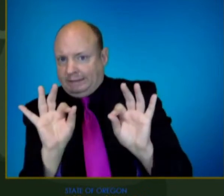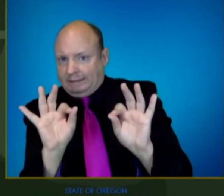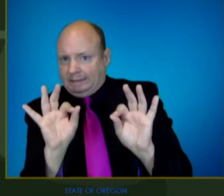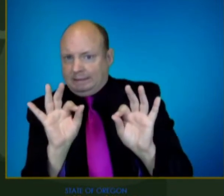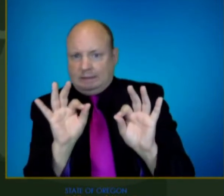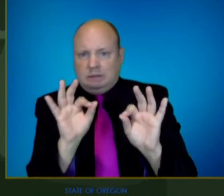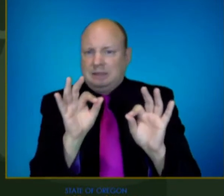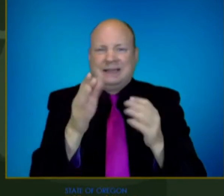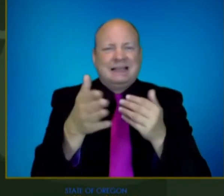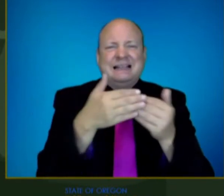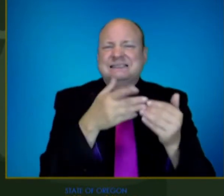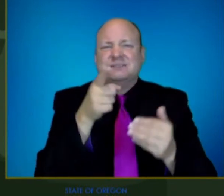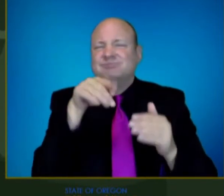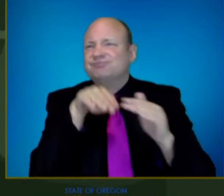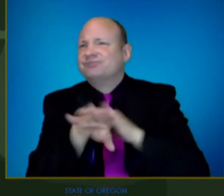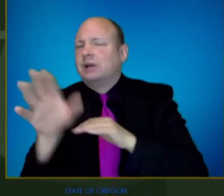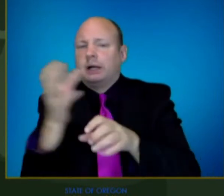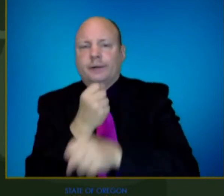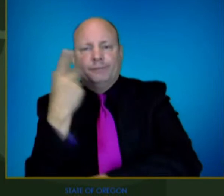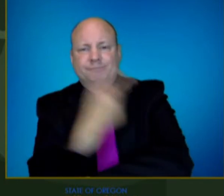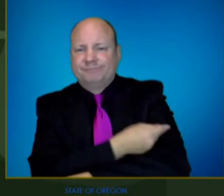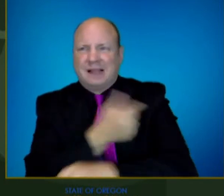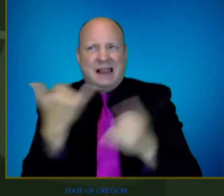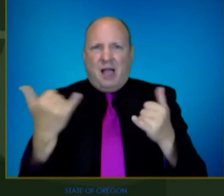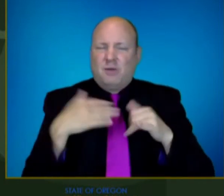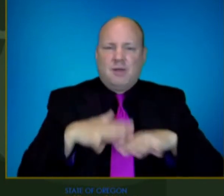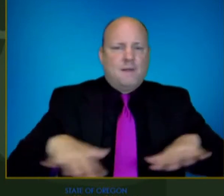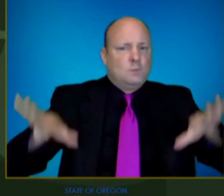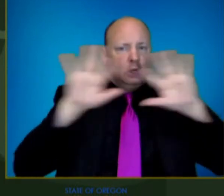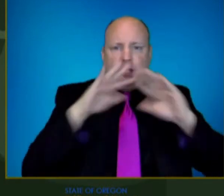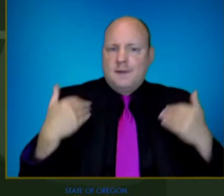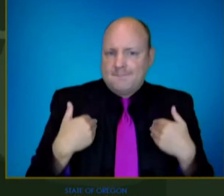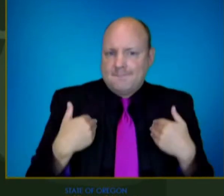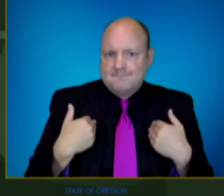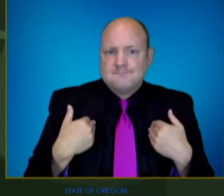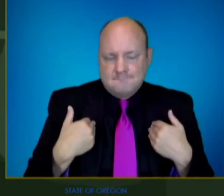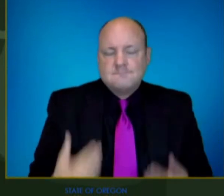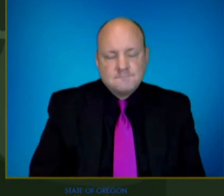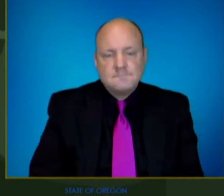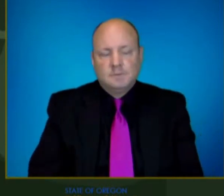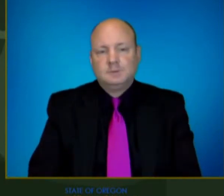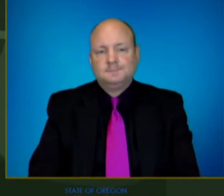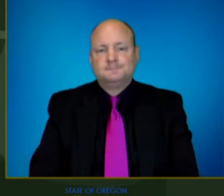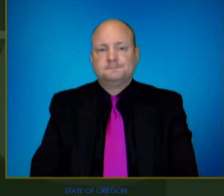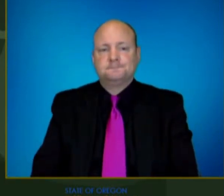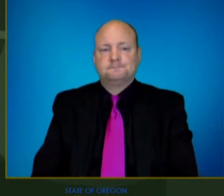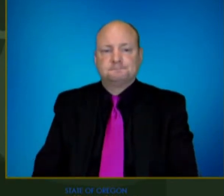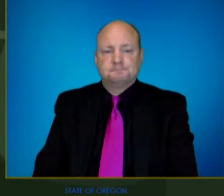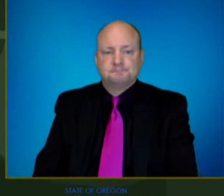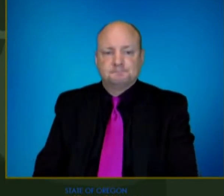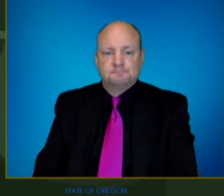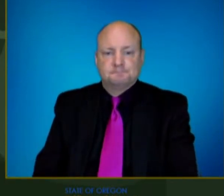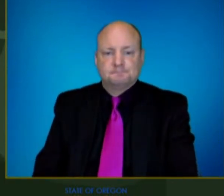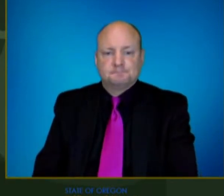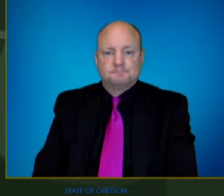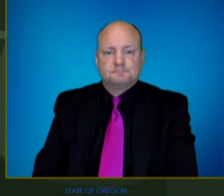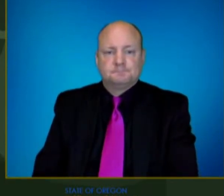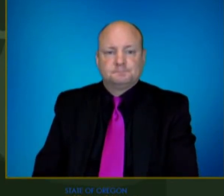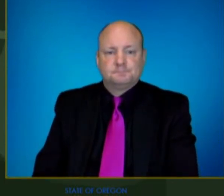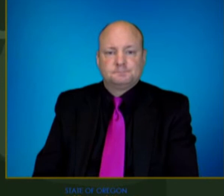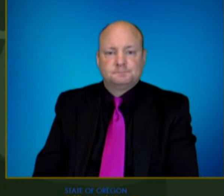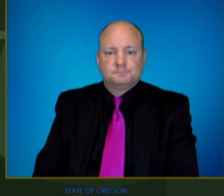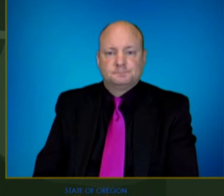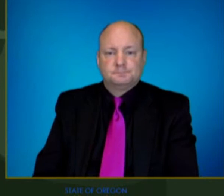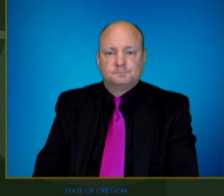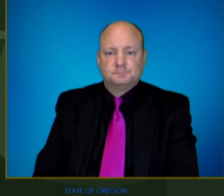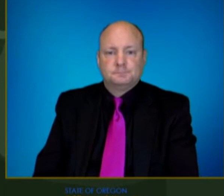slow the spread of the virus. Thank you, Gary. I'll let you go. Yep. Thanks. We have time for just a few more questions. So let's go